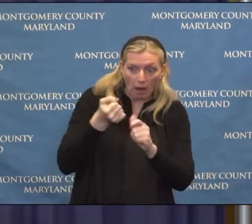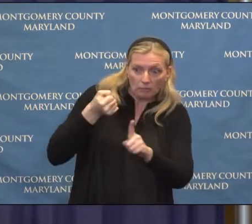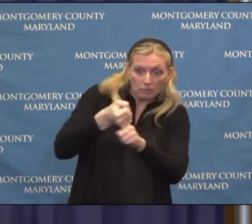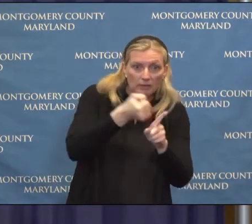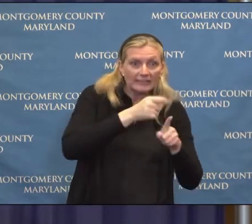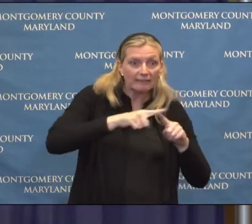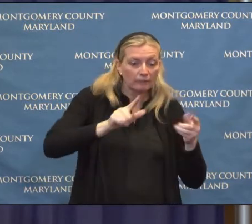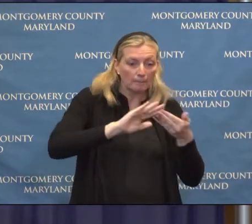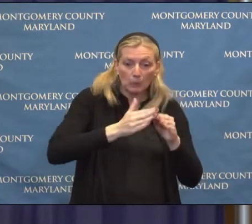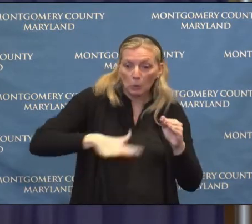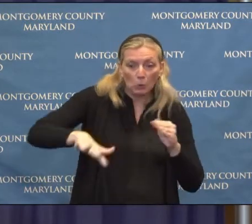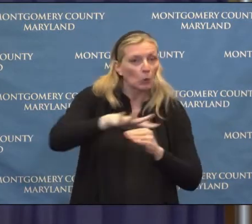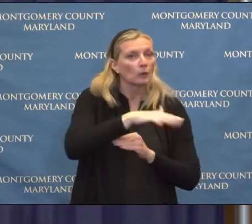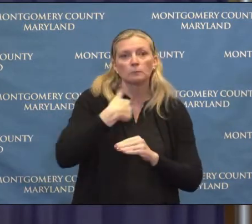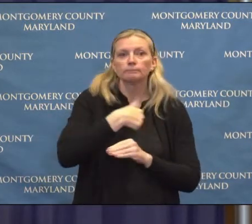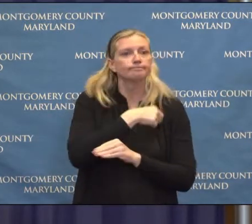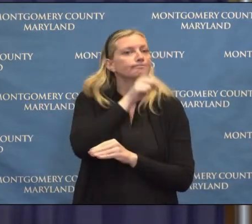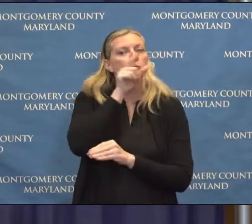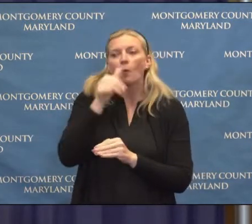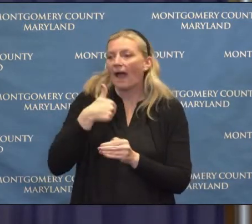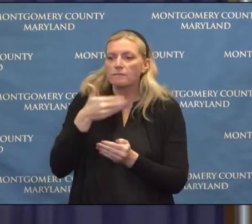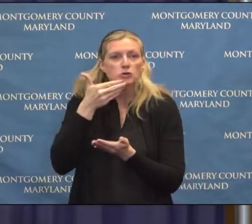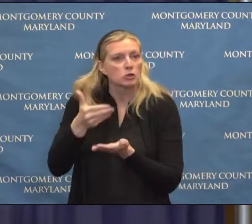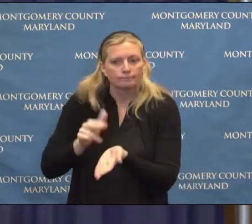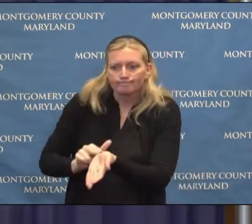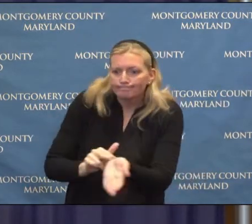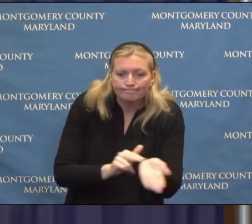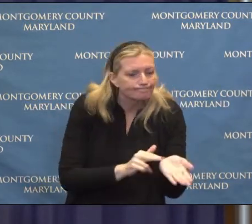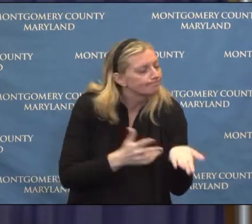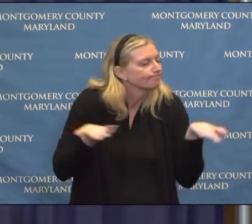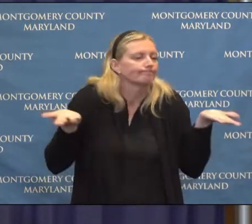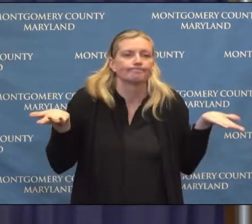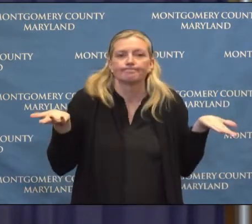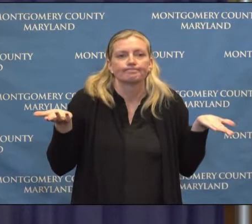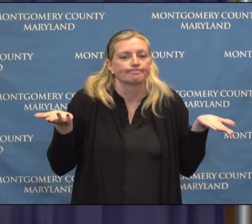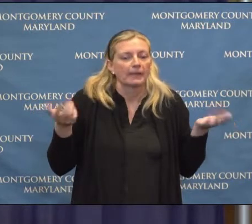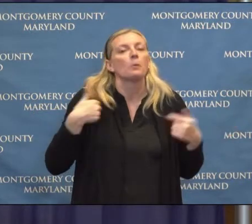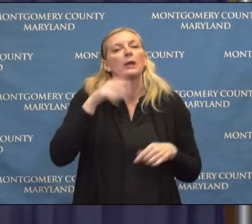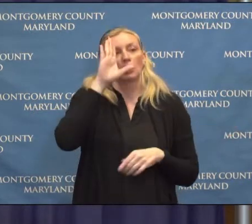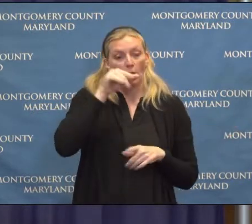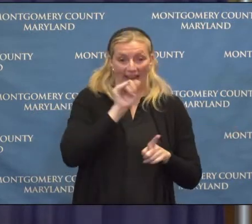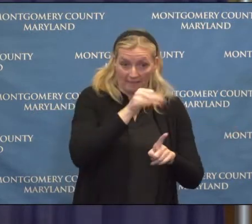because we know we need to test more folks. And we recognize that access to a provider,